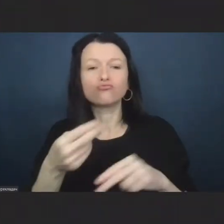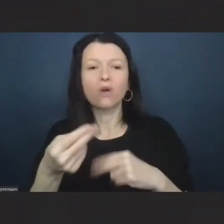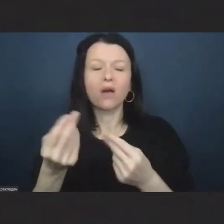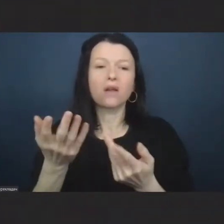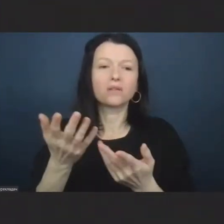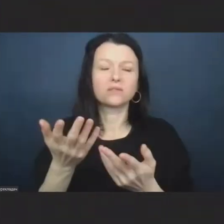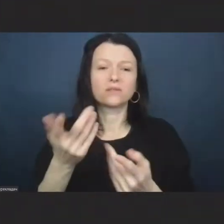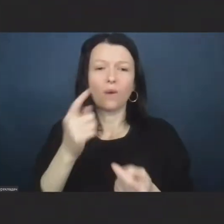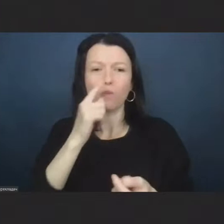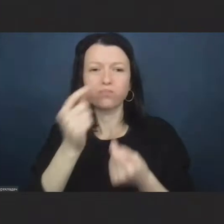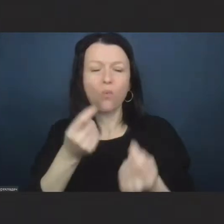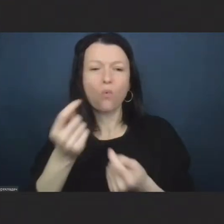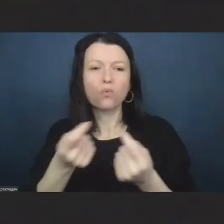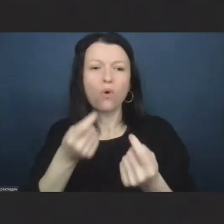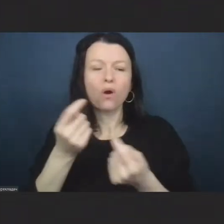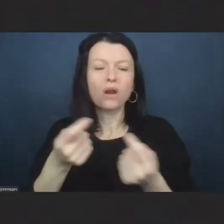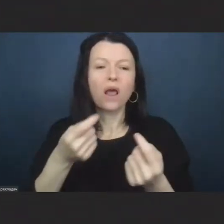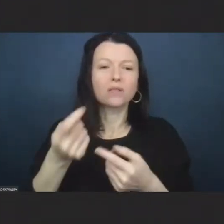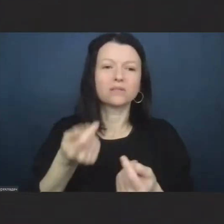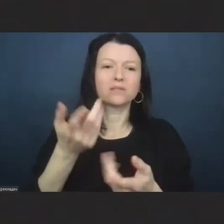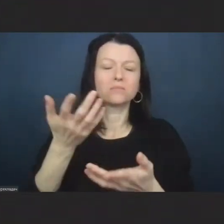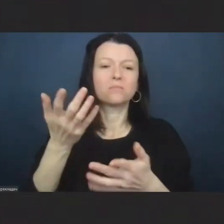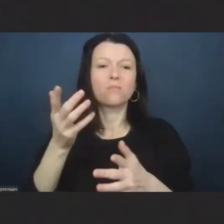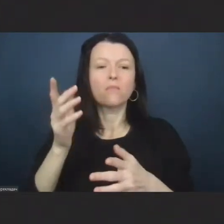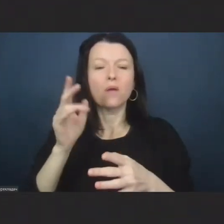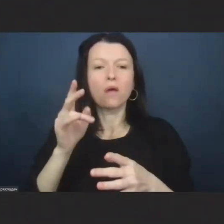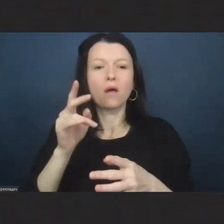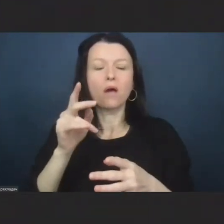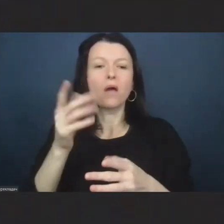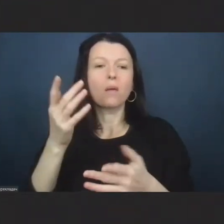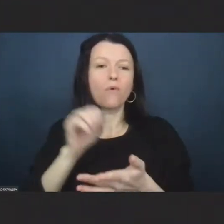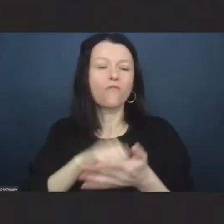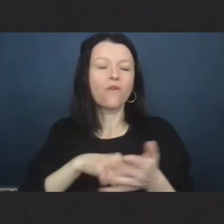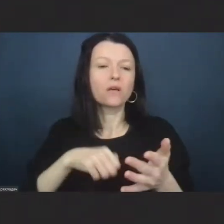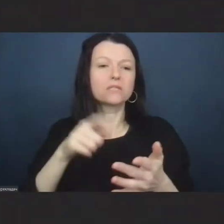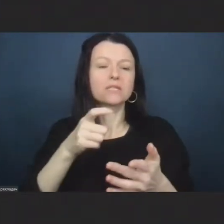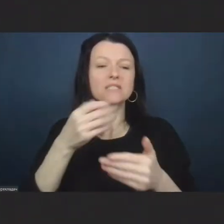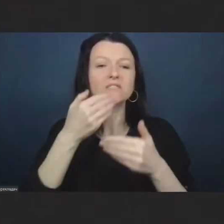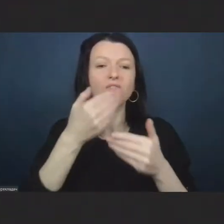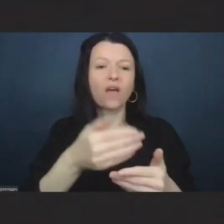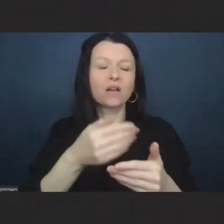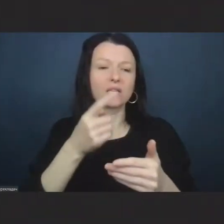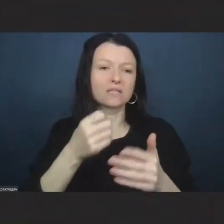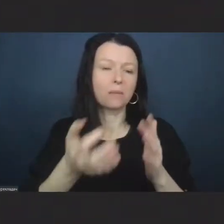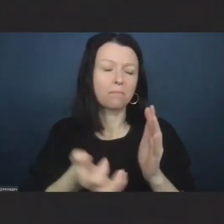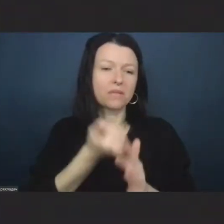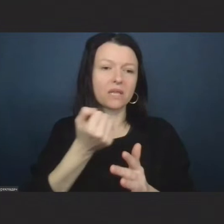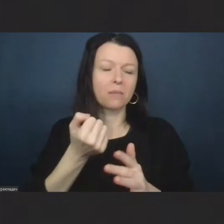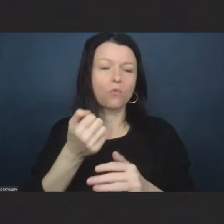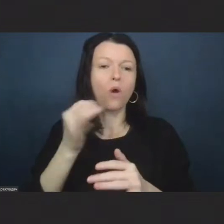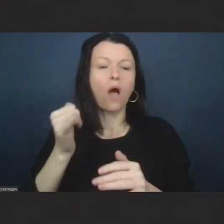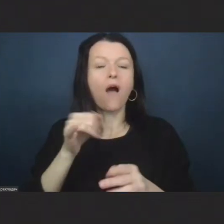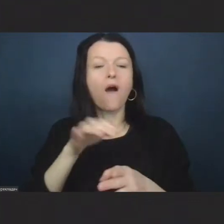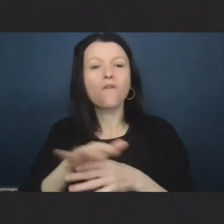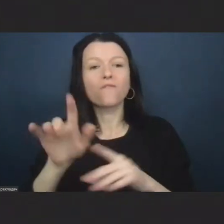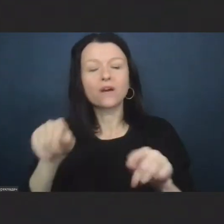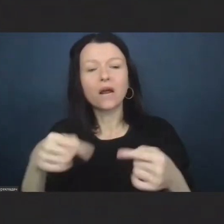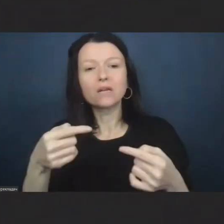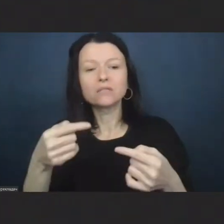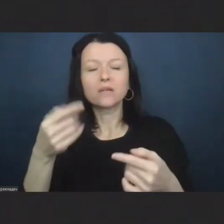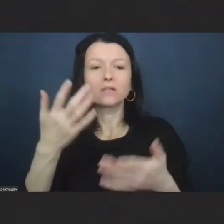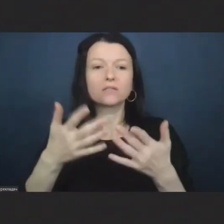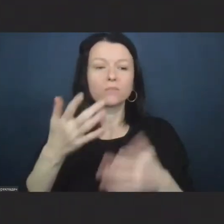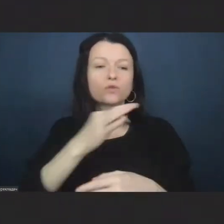be not very much efficient because the implementation of